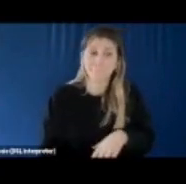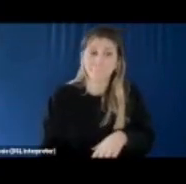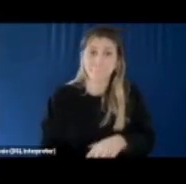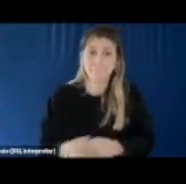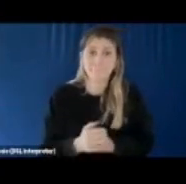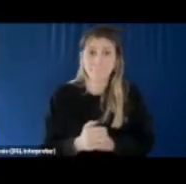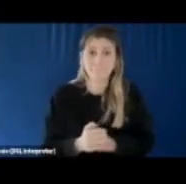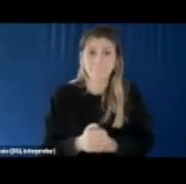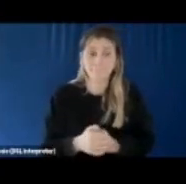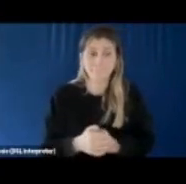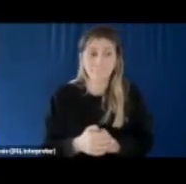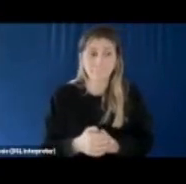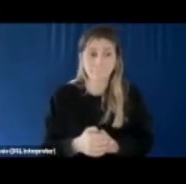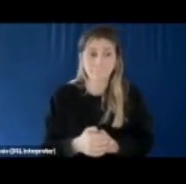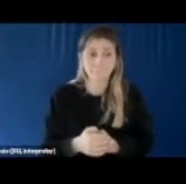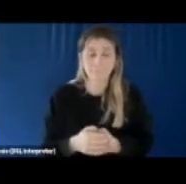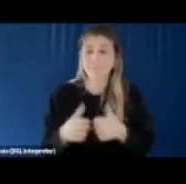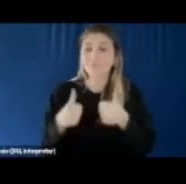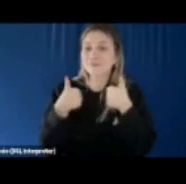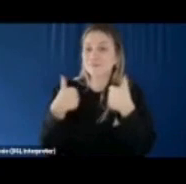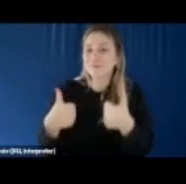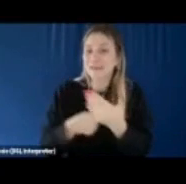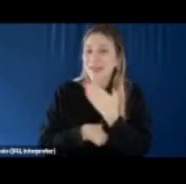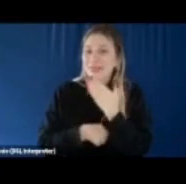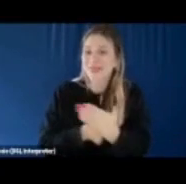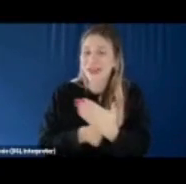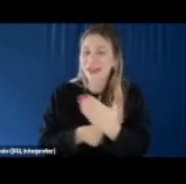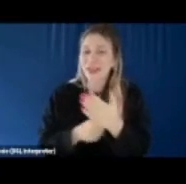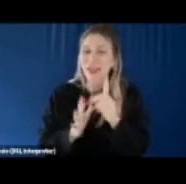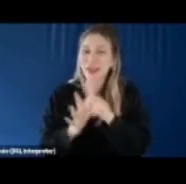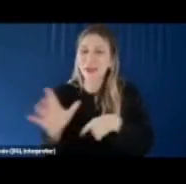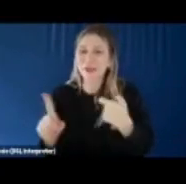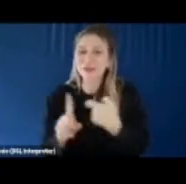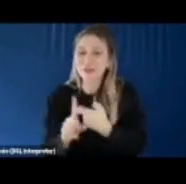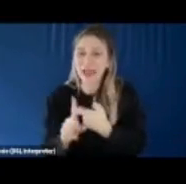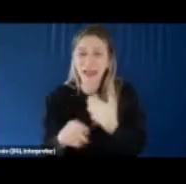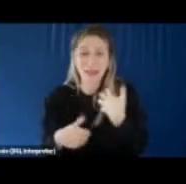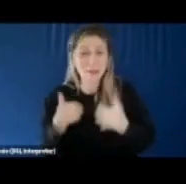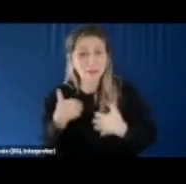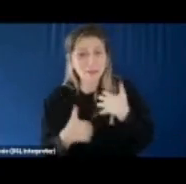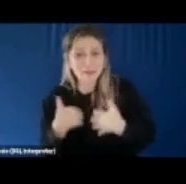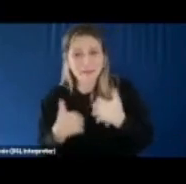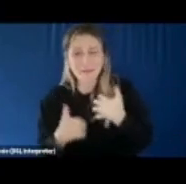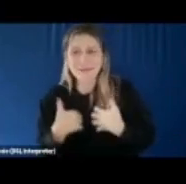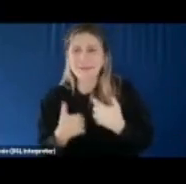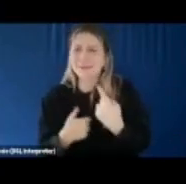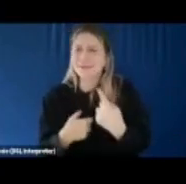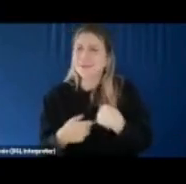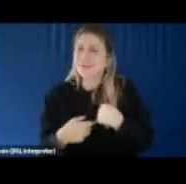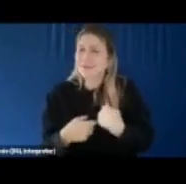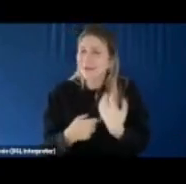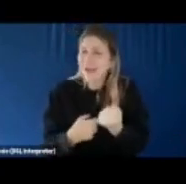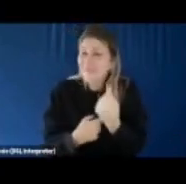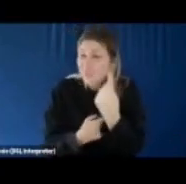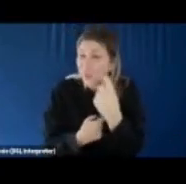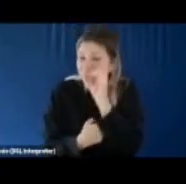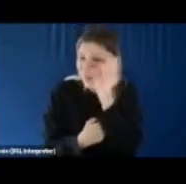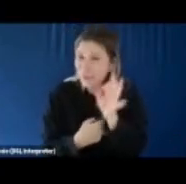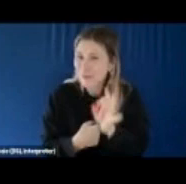Sure. Thank you, Jack. That was really, really interesting. I just have one question just to get us